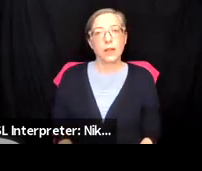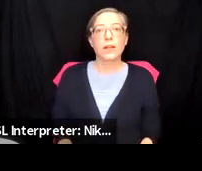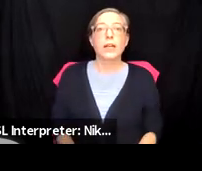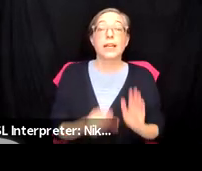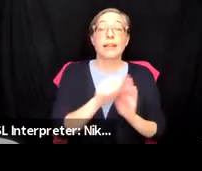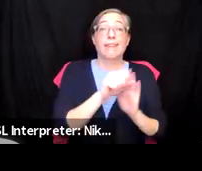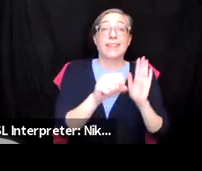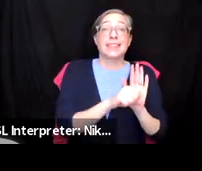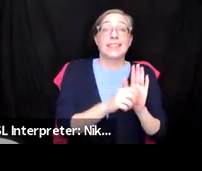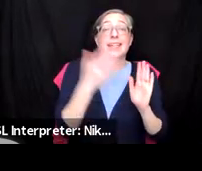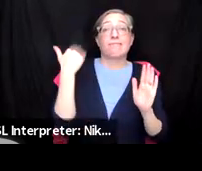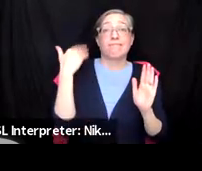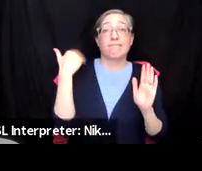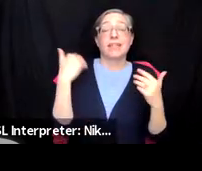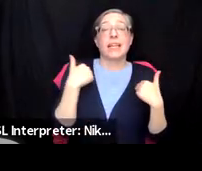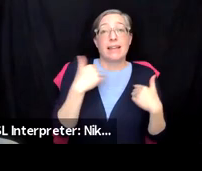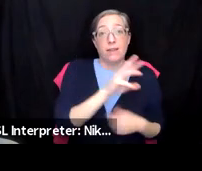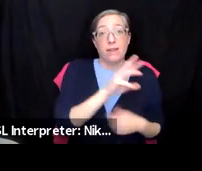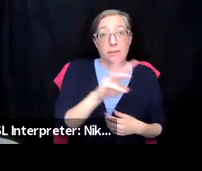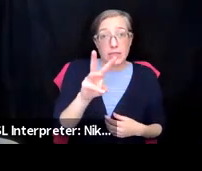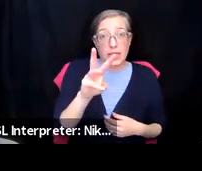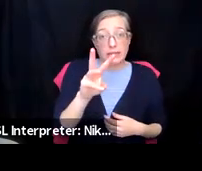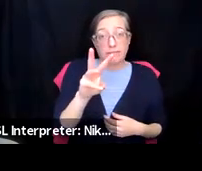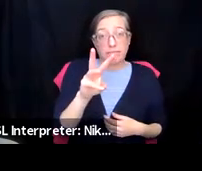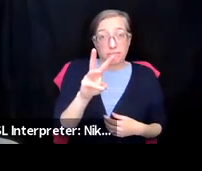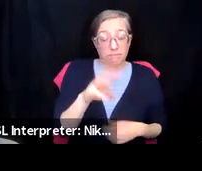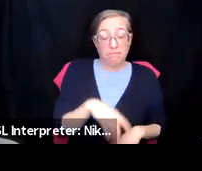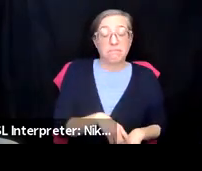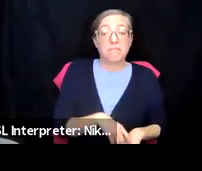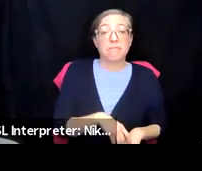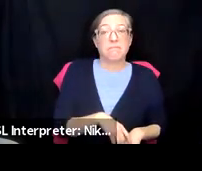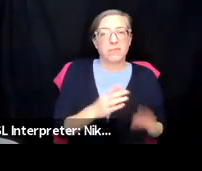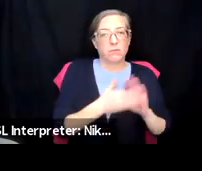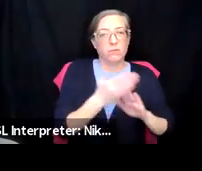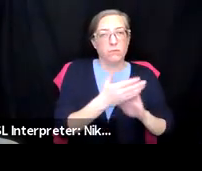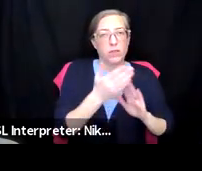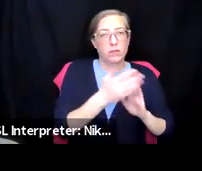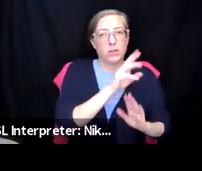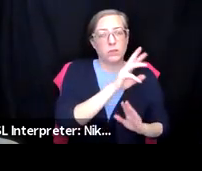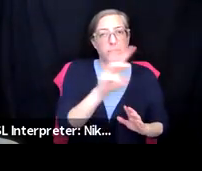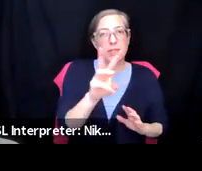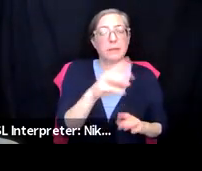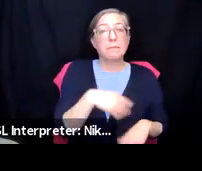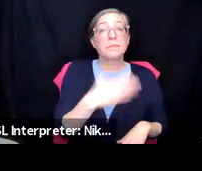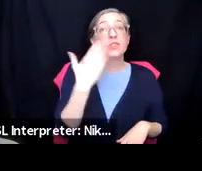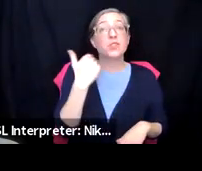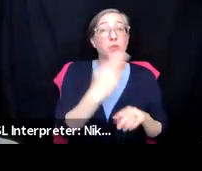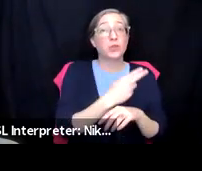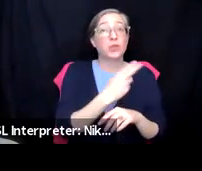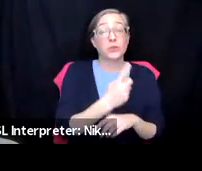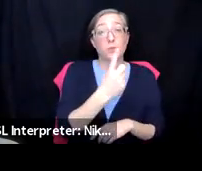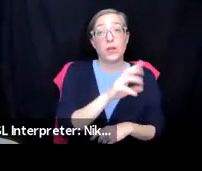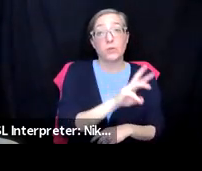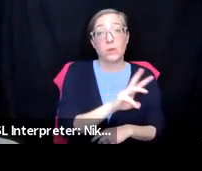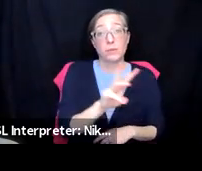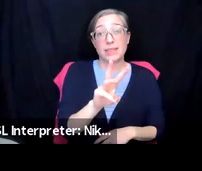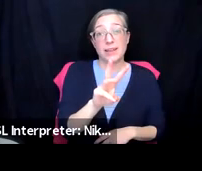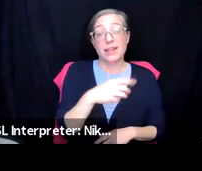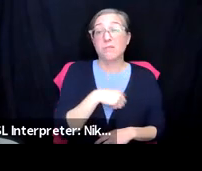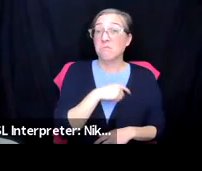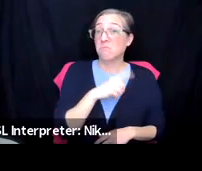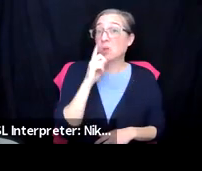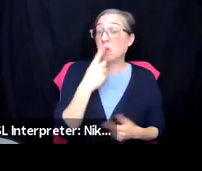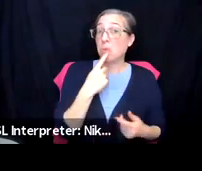that. The state runs the website. They switched from that, which was a website that we thought was working fairly